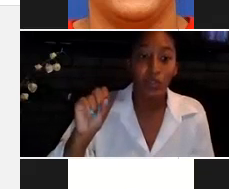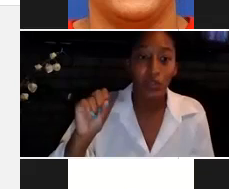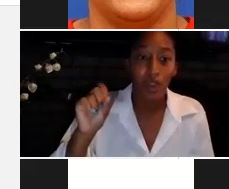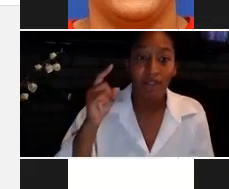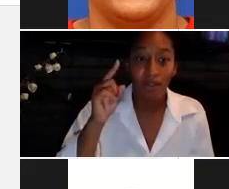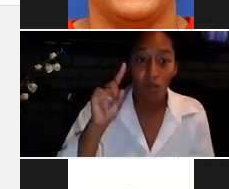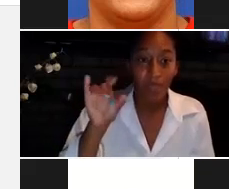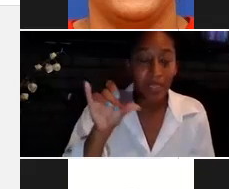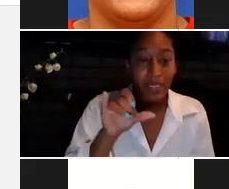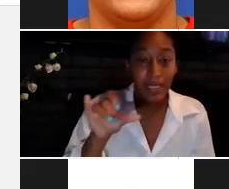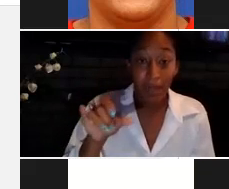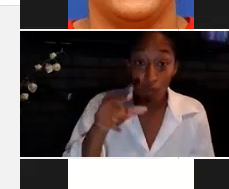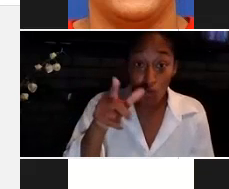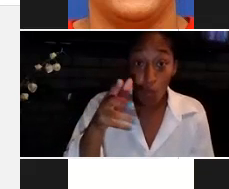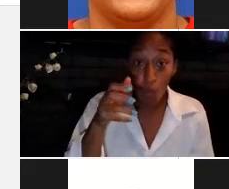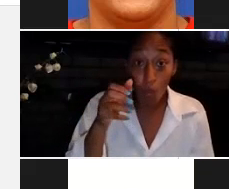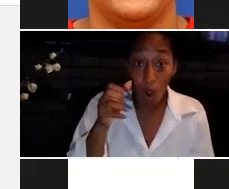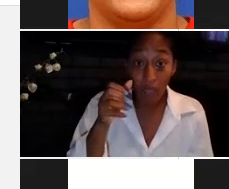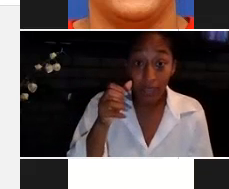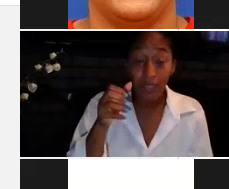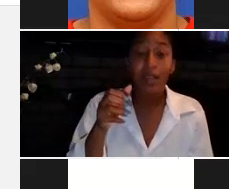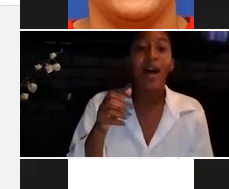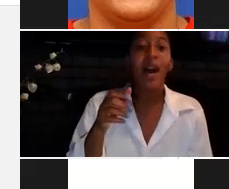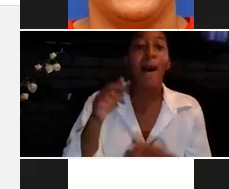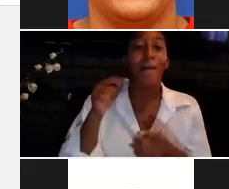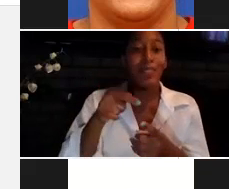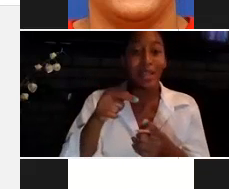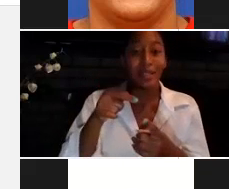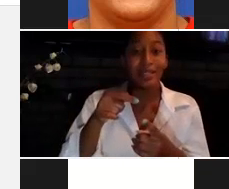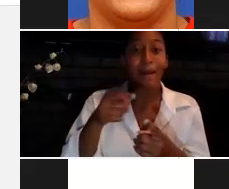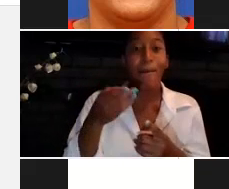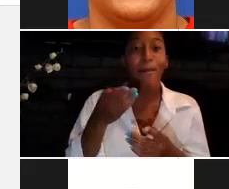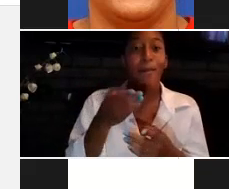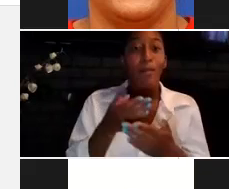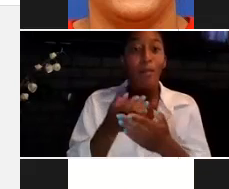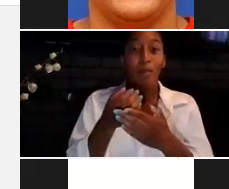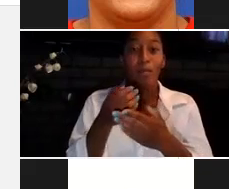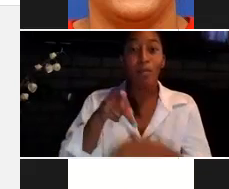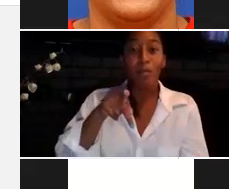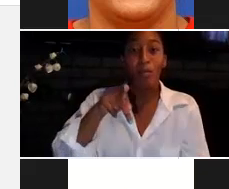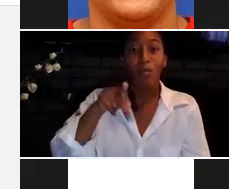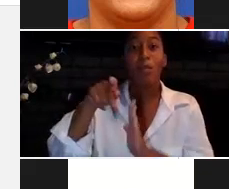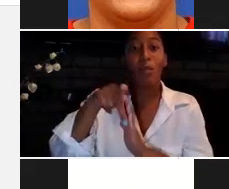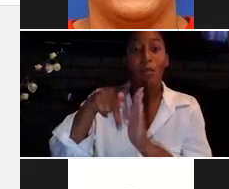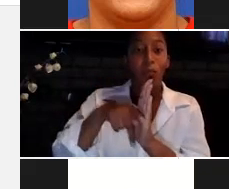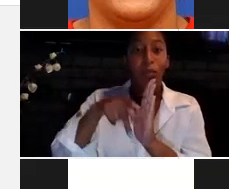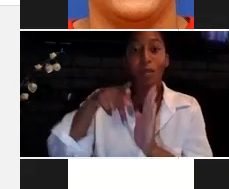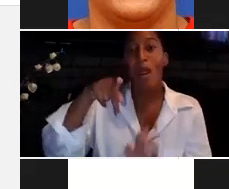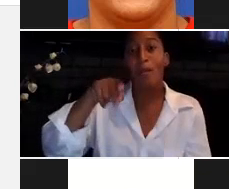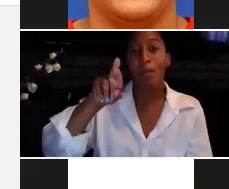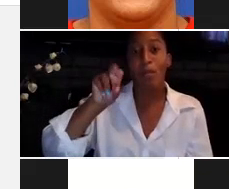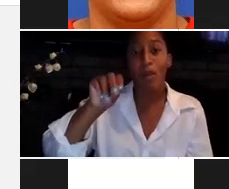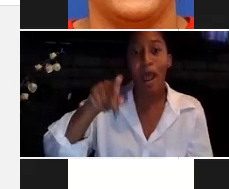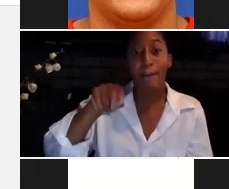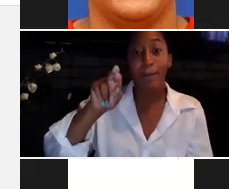you want the property distance or do you want the property displacement? They're both measured in meters, but you